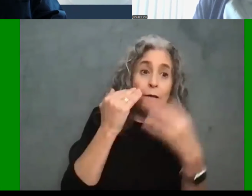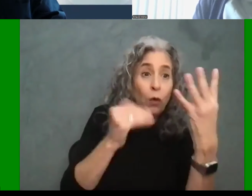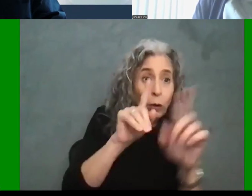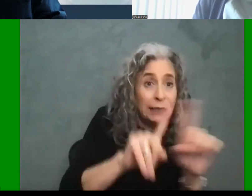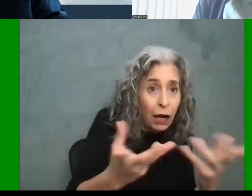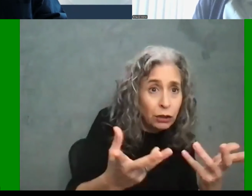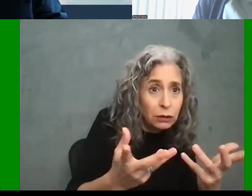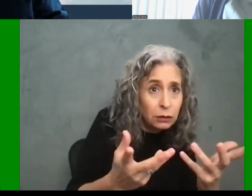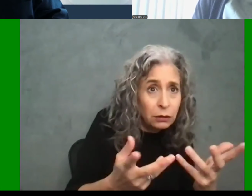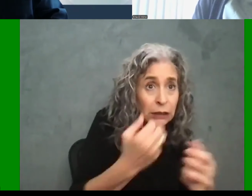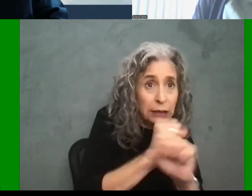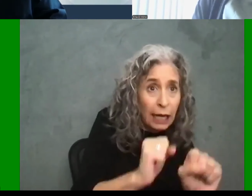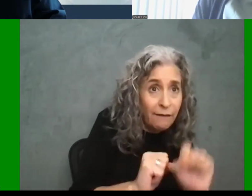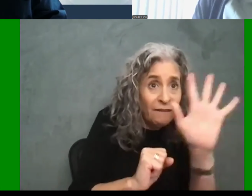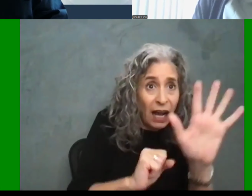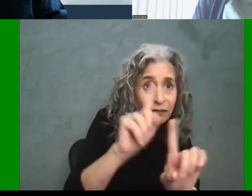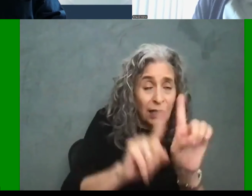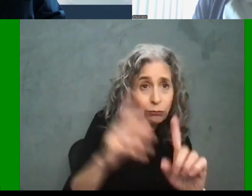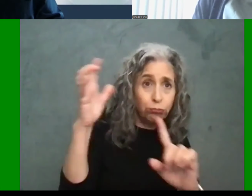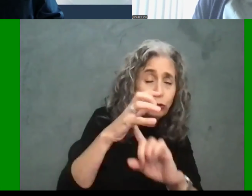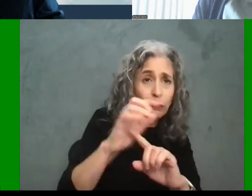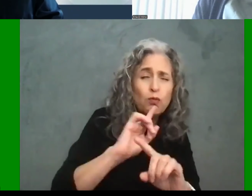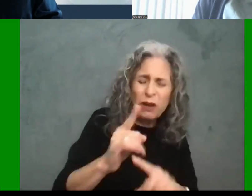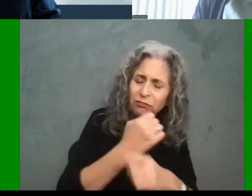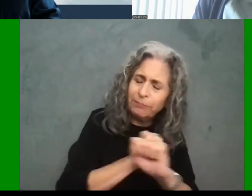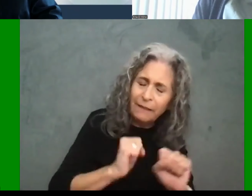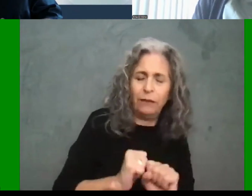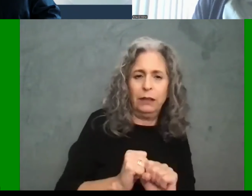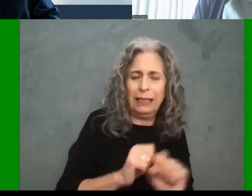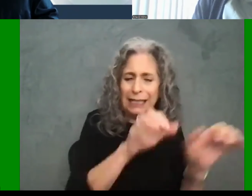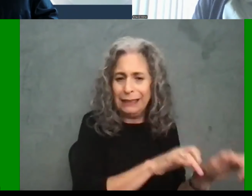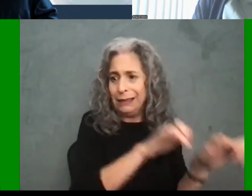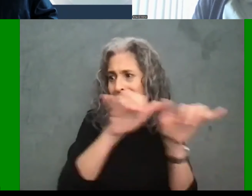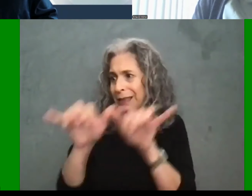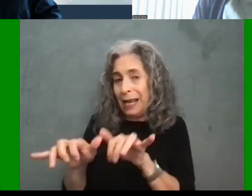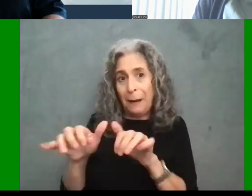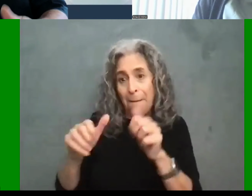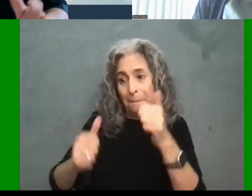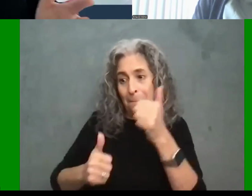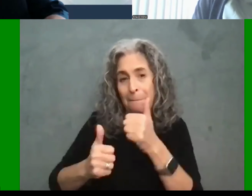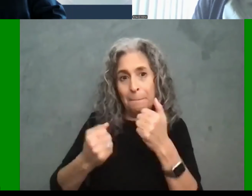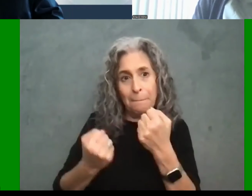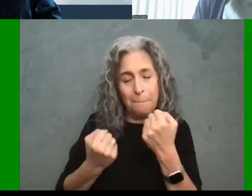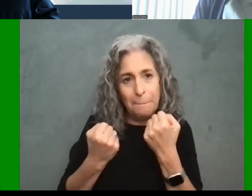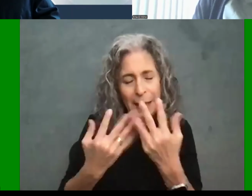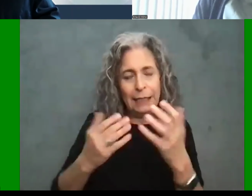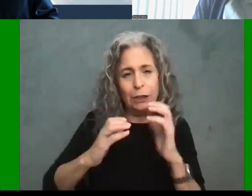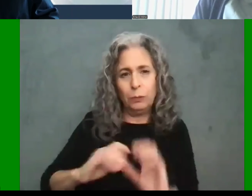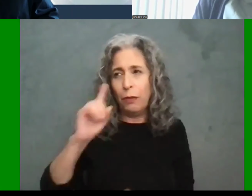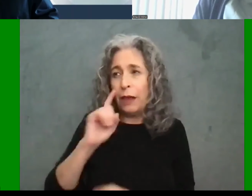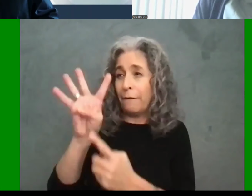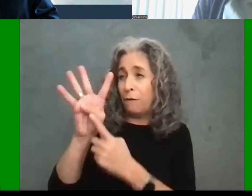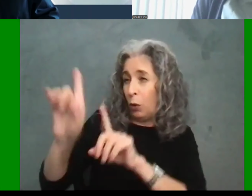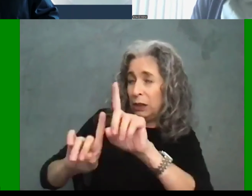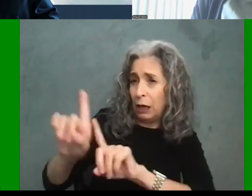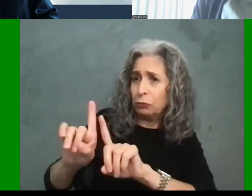4 stars, fairly safe, 5 stars, 5 stars, really safe. In the same way that most consumers would think, 4 stars,